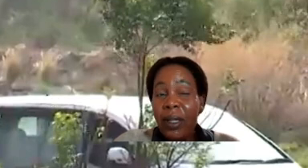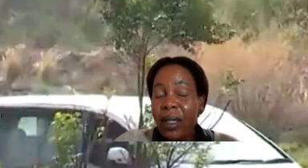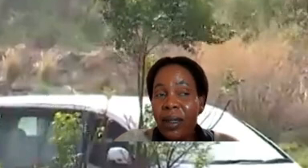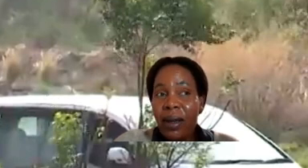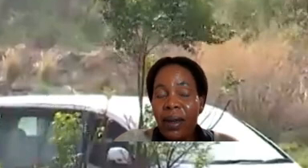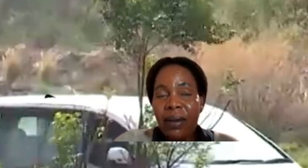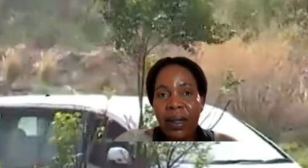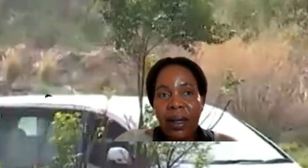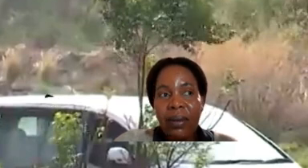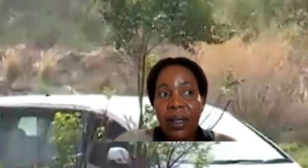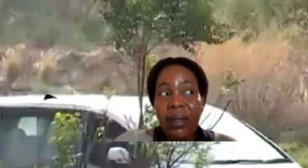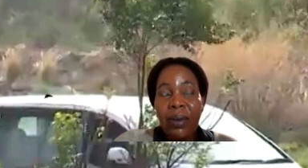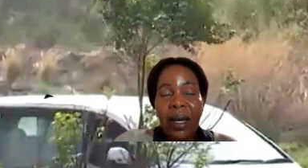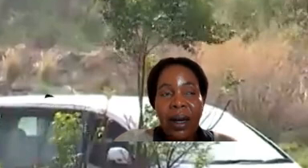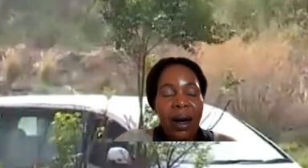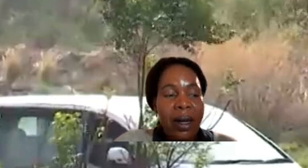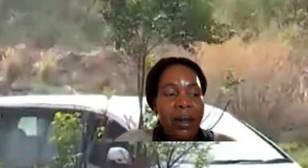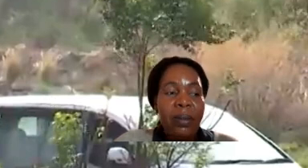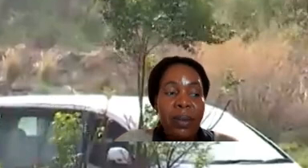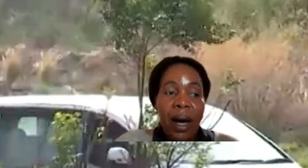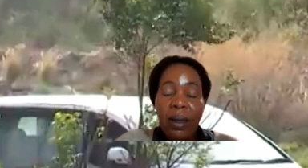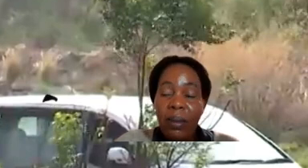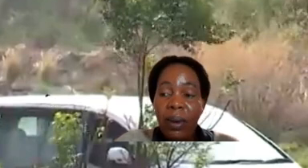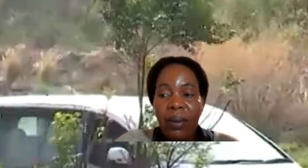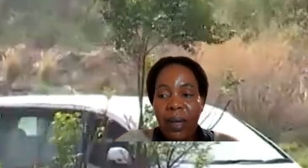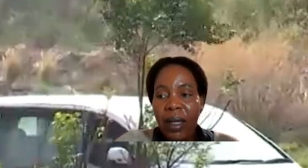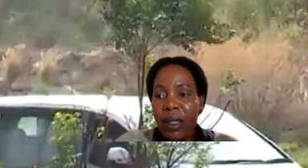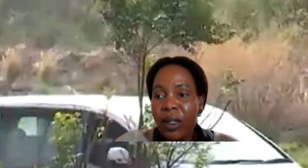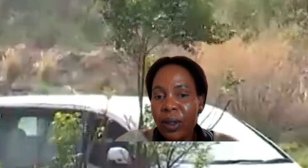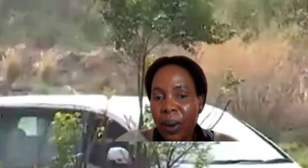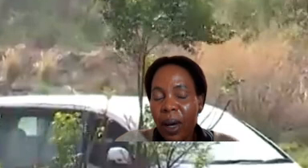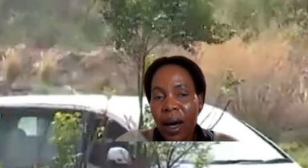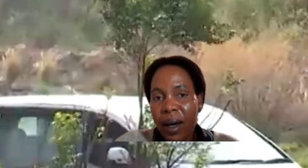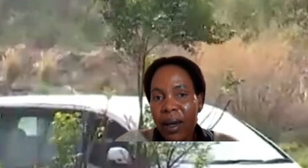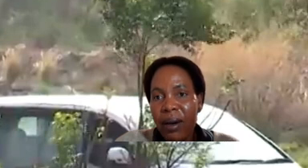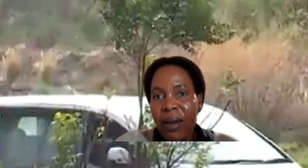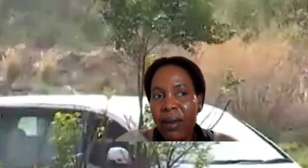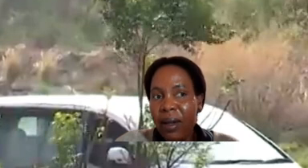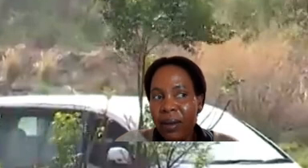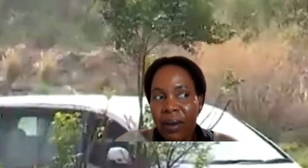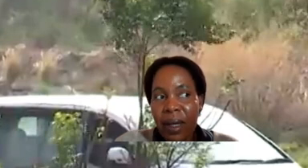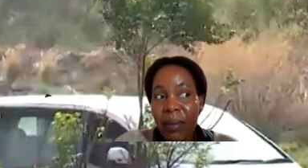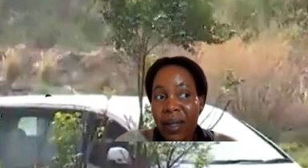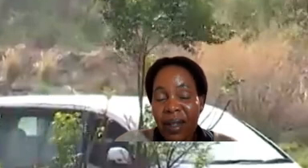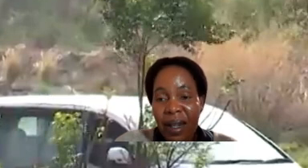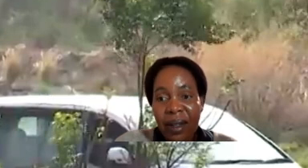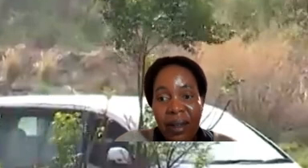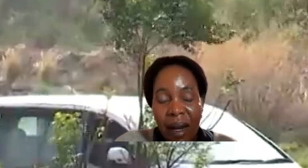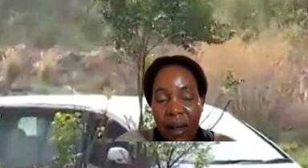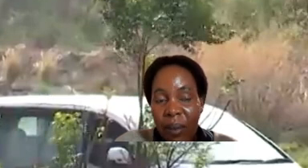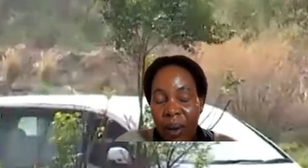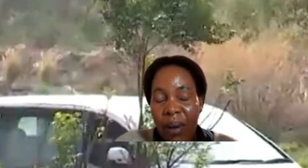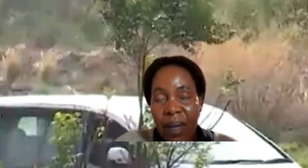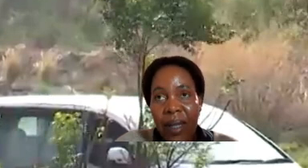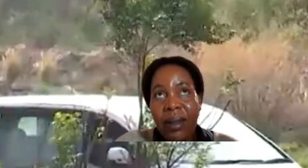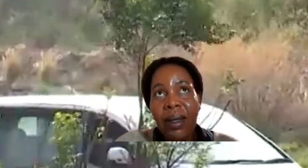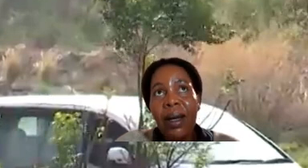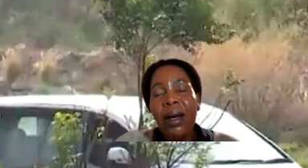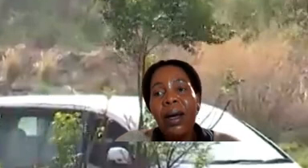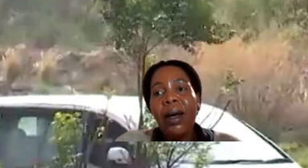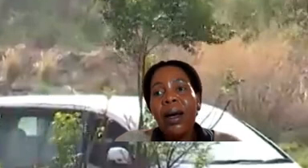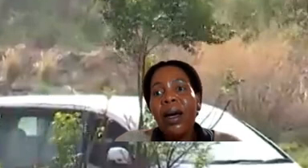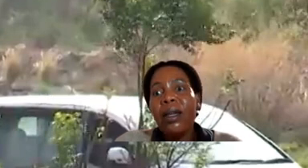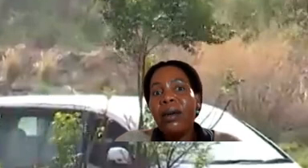illegal, especially in South Africa, which where high unemployment is so high, around 33%